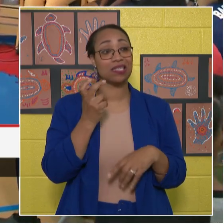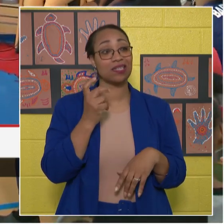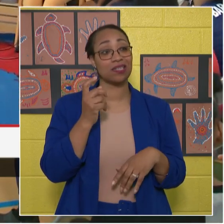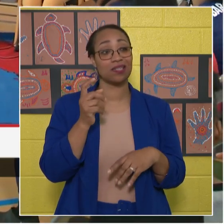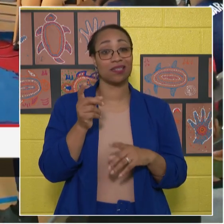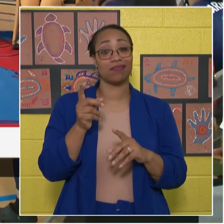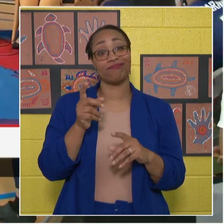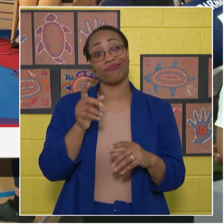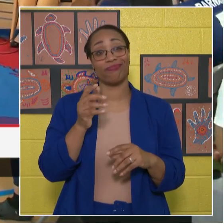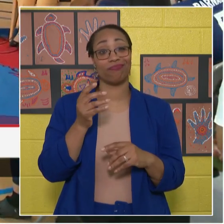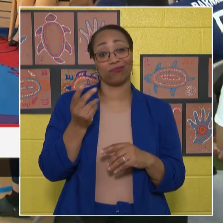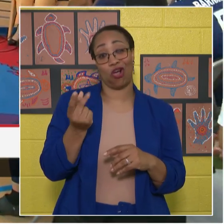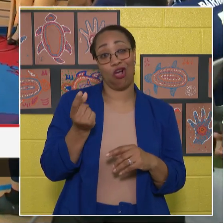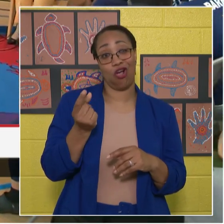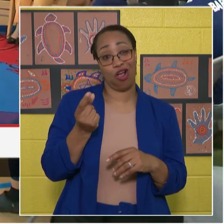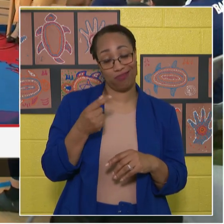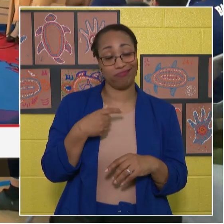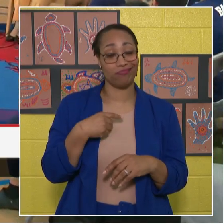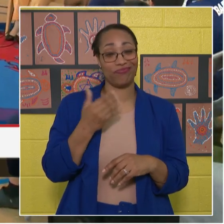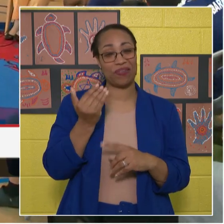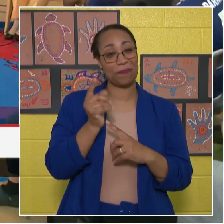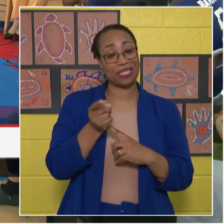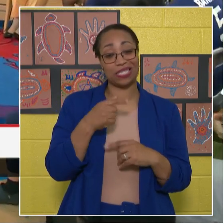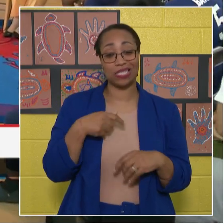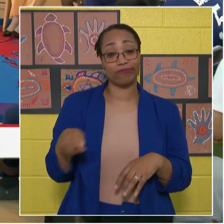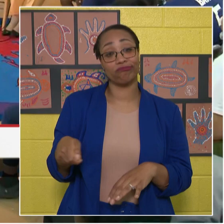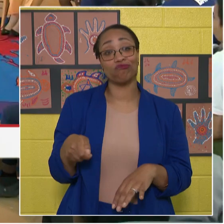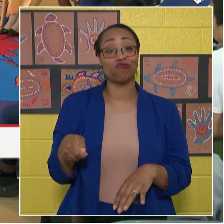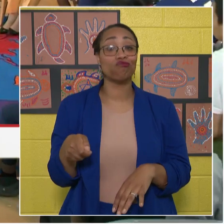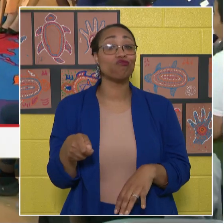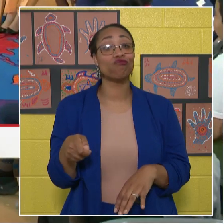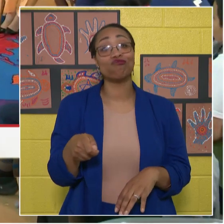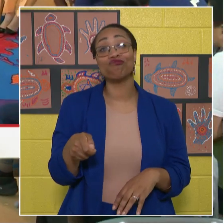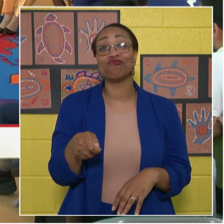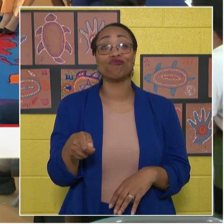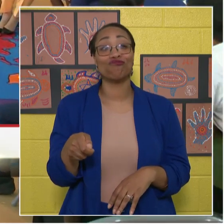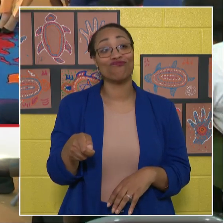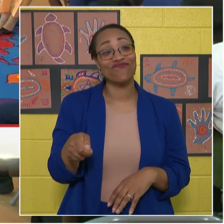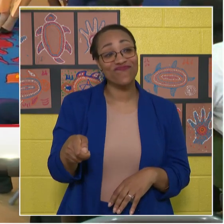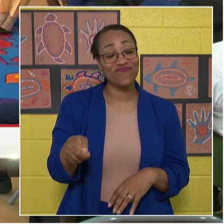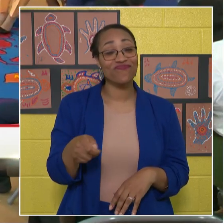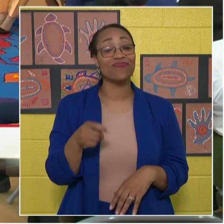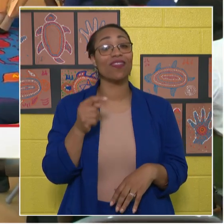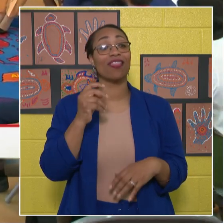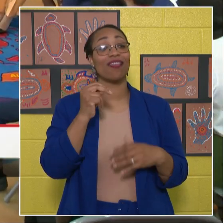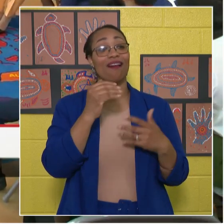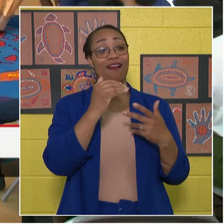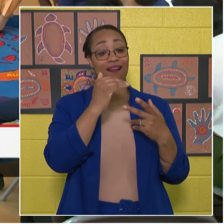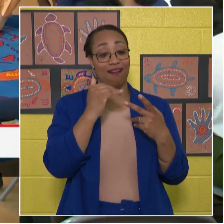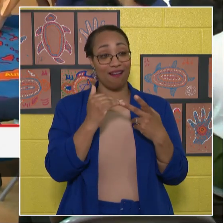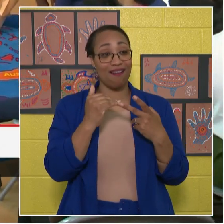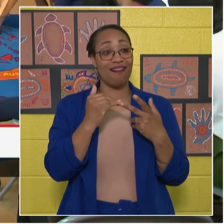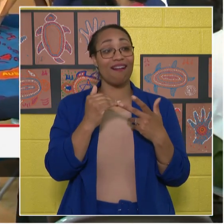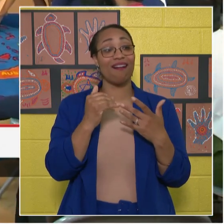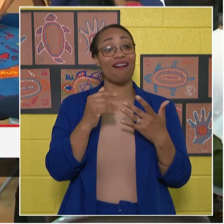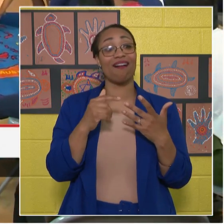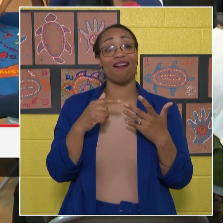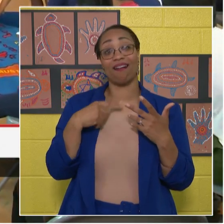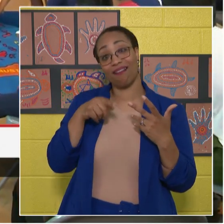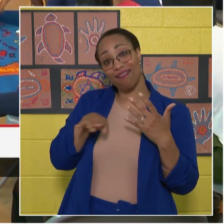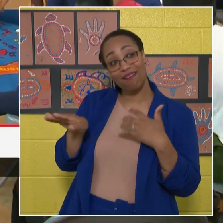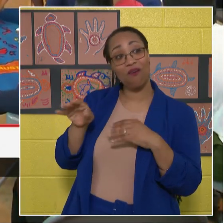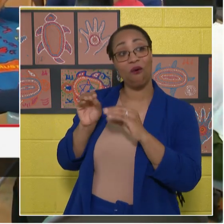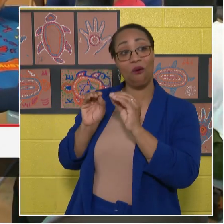and that's fun. And then I go to the office, or I go to an event like this in the morning. I